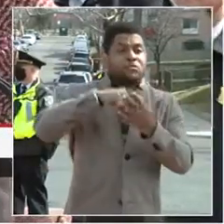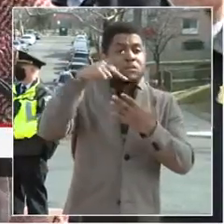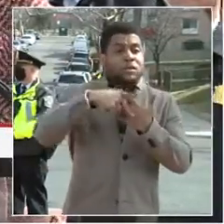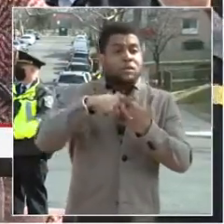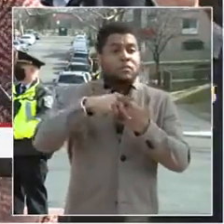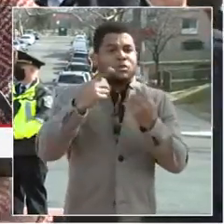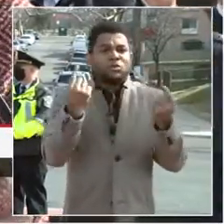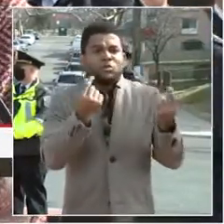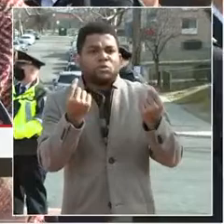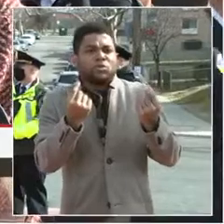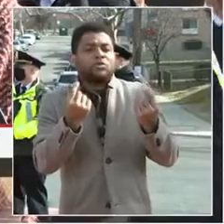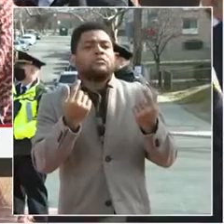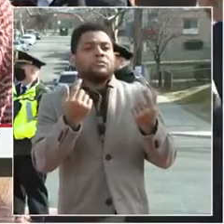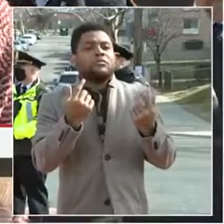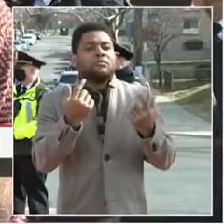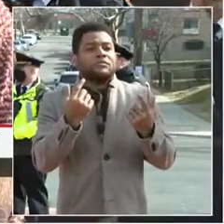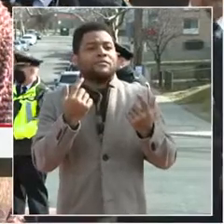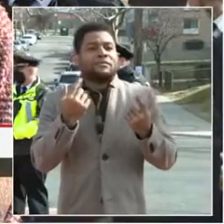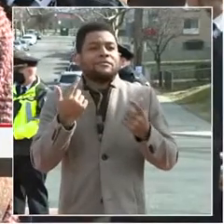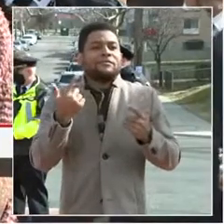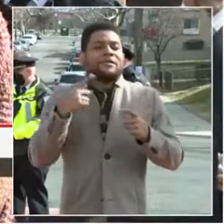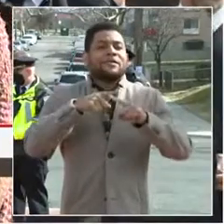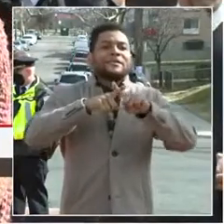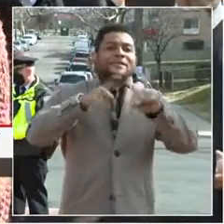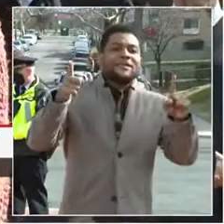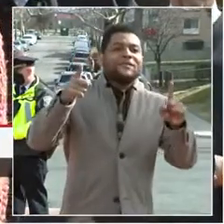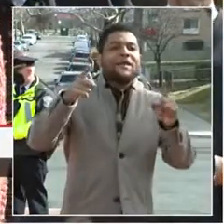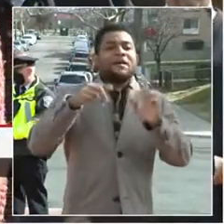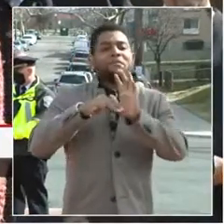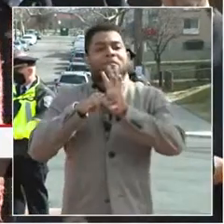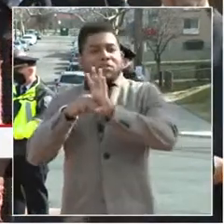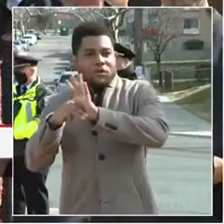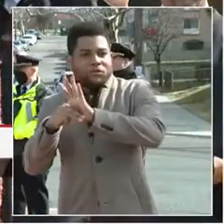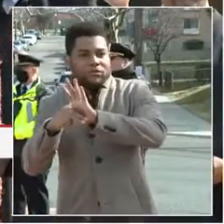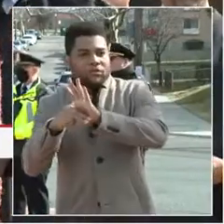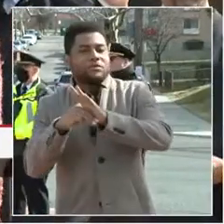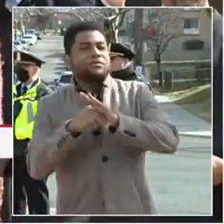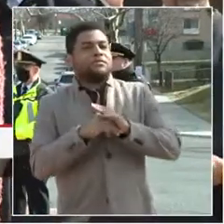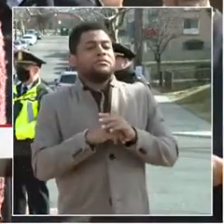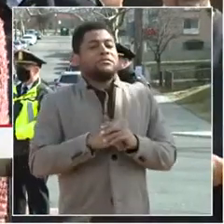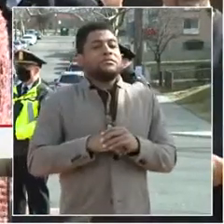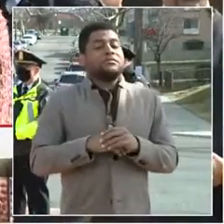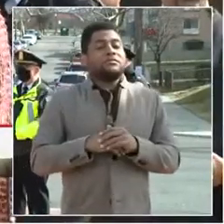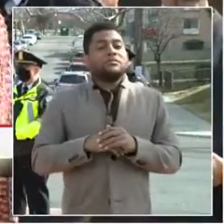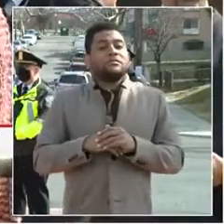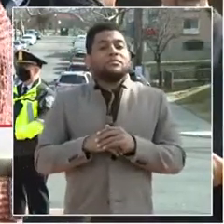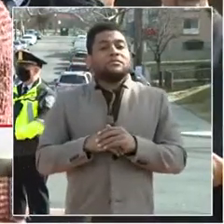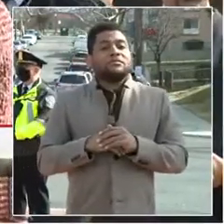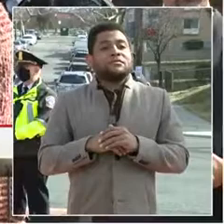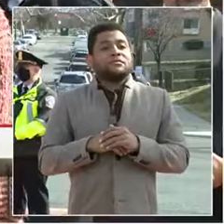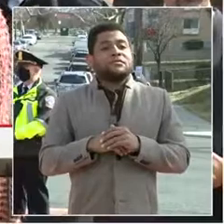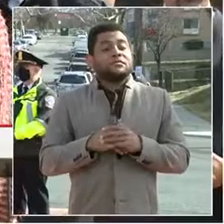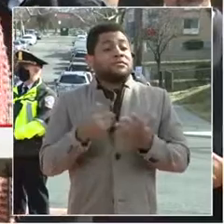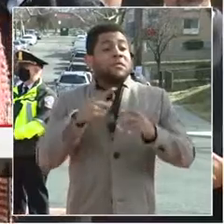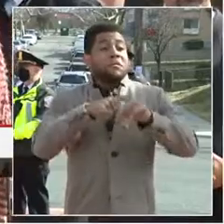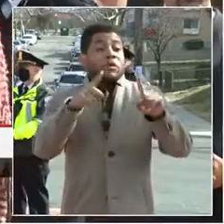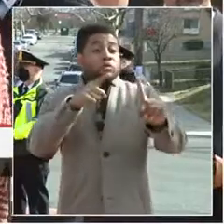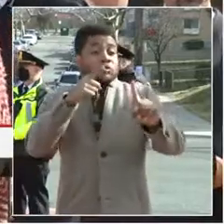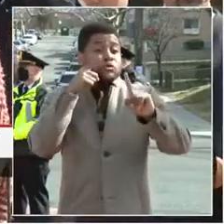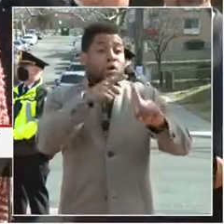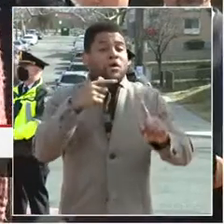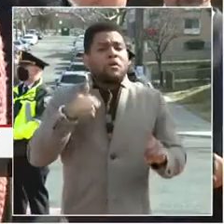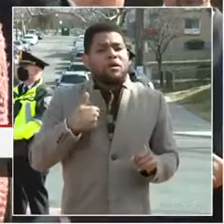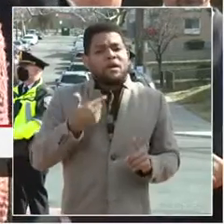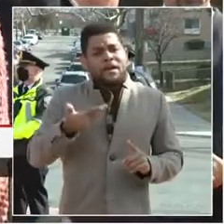Streets model is slightly different than the Office of Neighborhood Safety model is. is to hire credible messengers